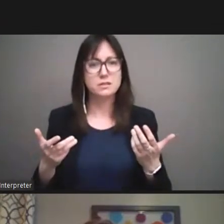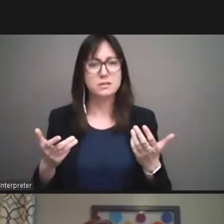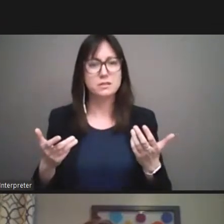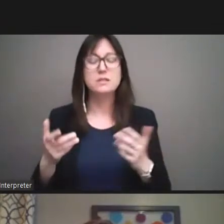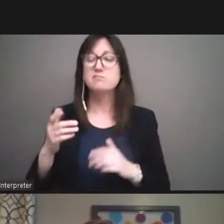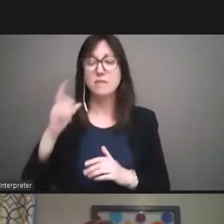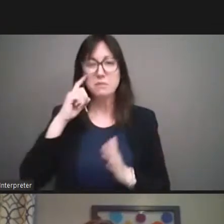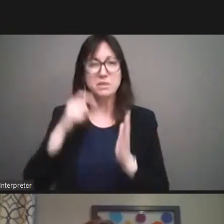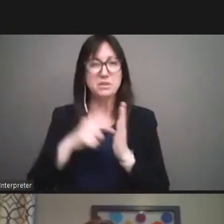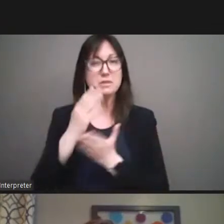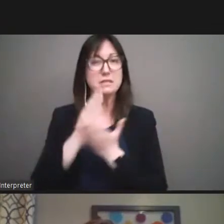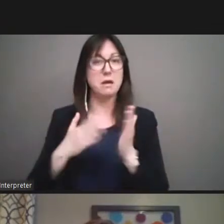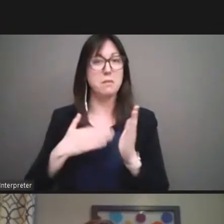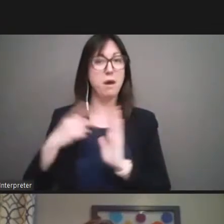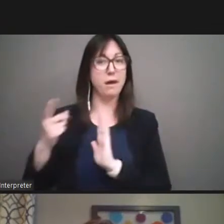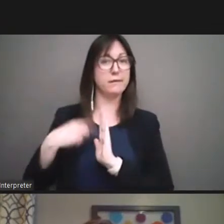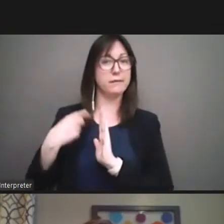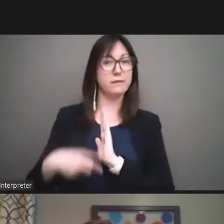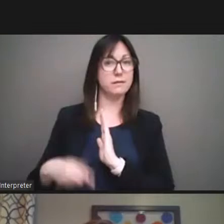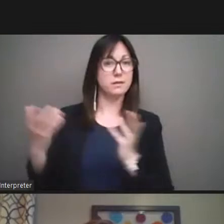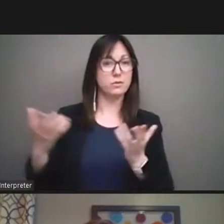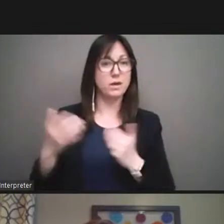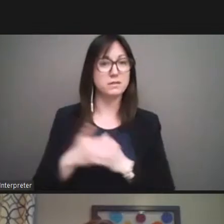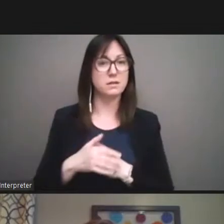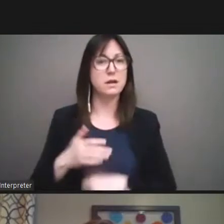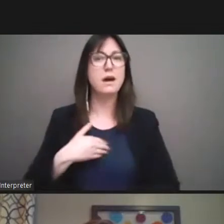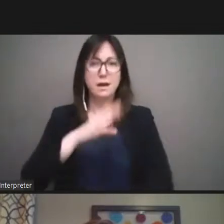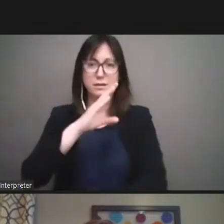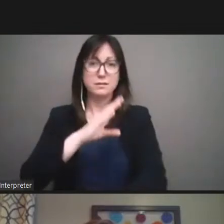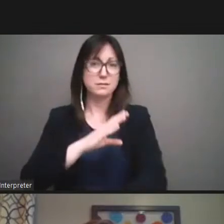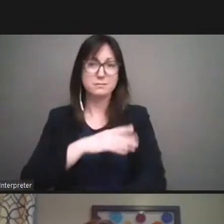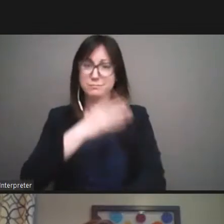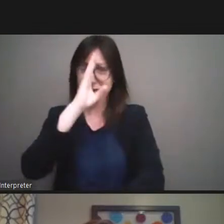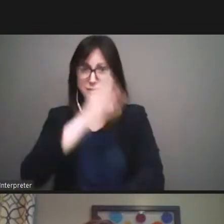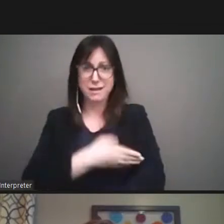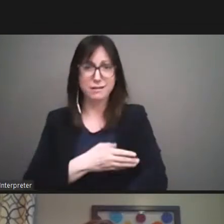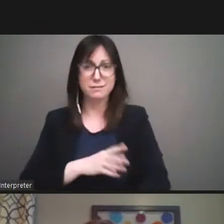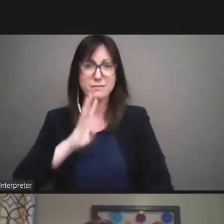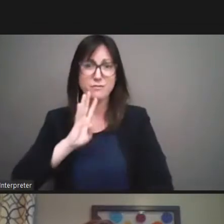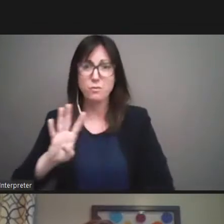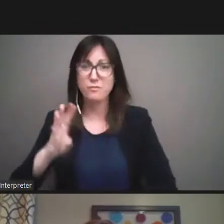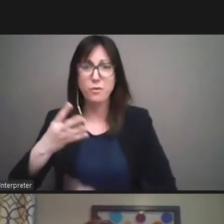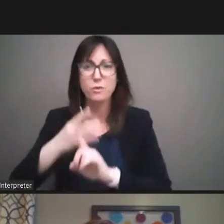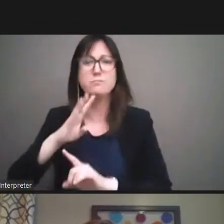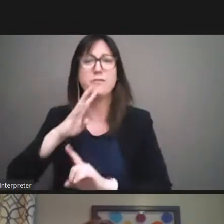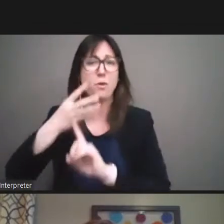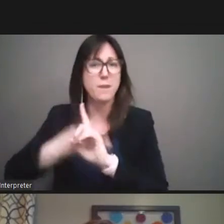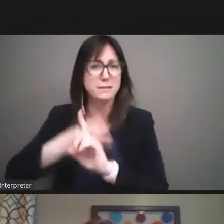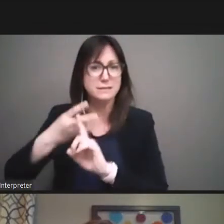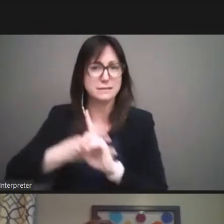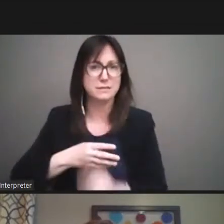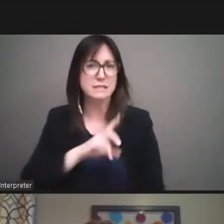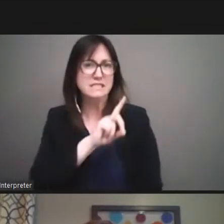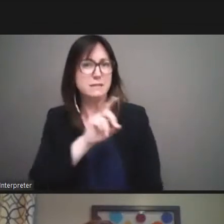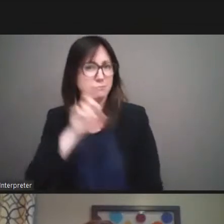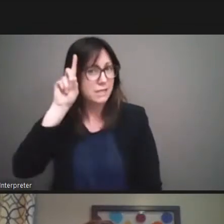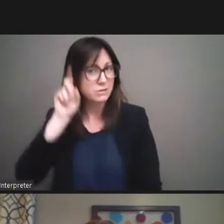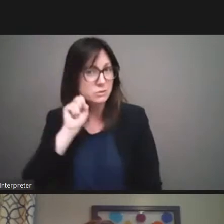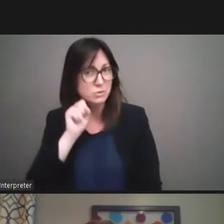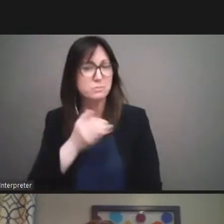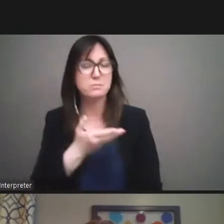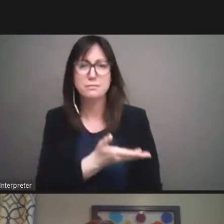get is my son has Down syndrome. He's 4 months old. He's an infant. Somebody's using this against me as a criticism.